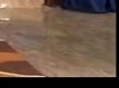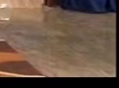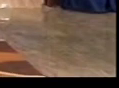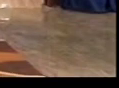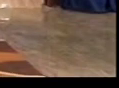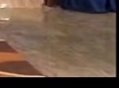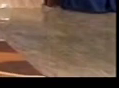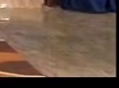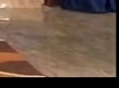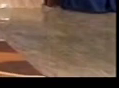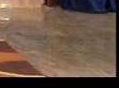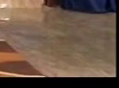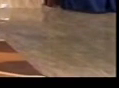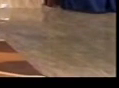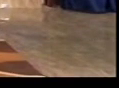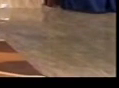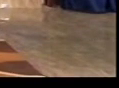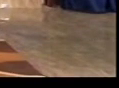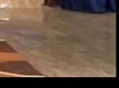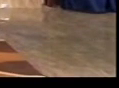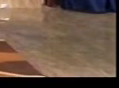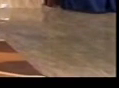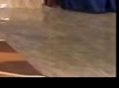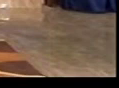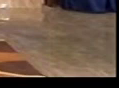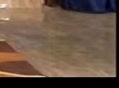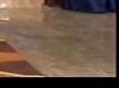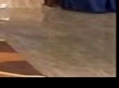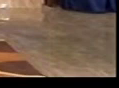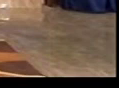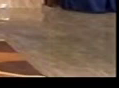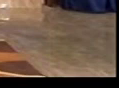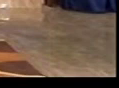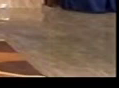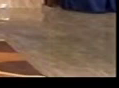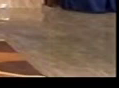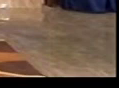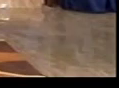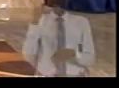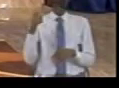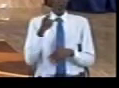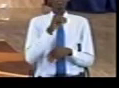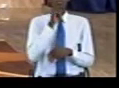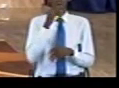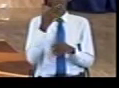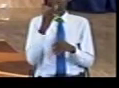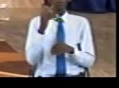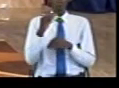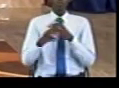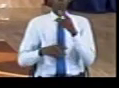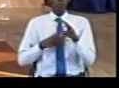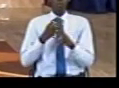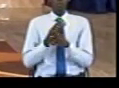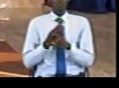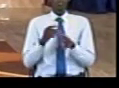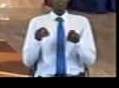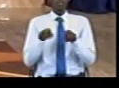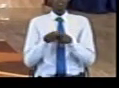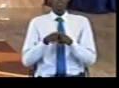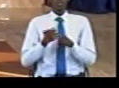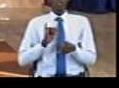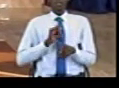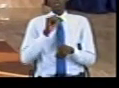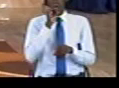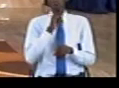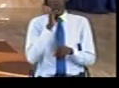word, and the world has hated them, because they are not of the world, even as I am not of